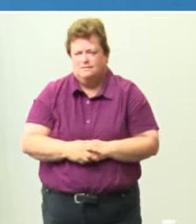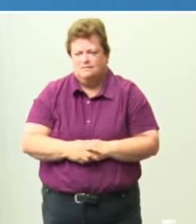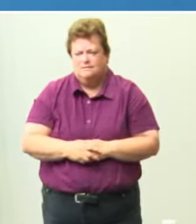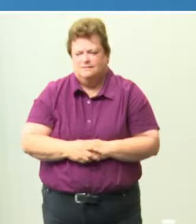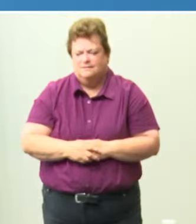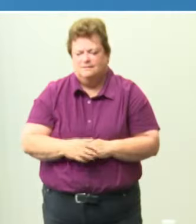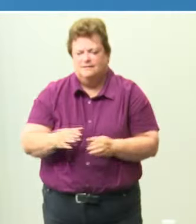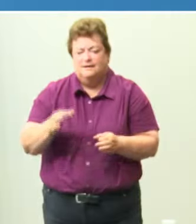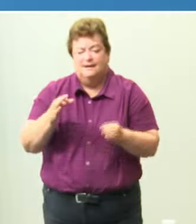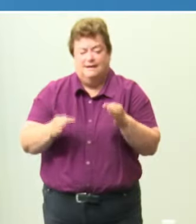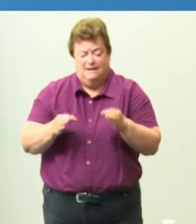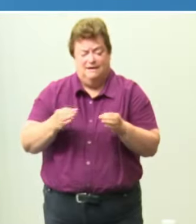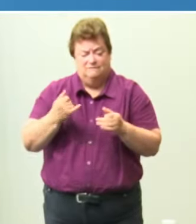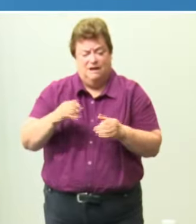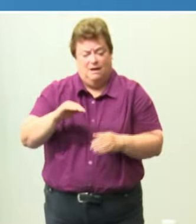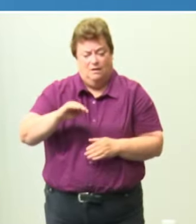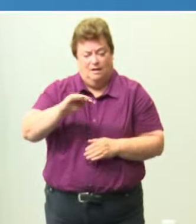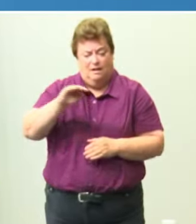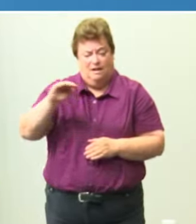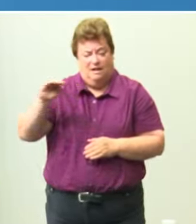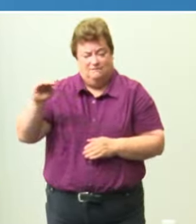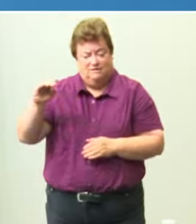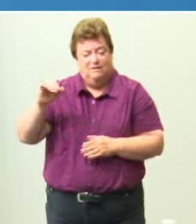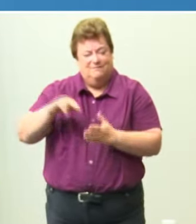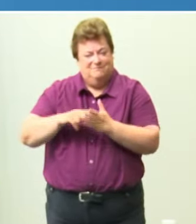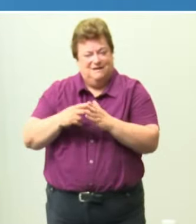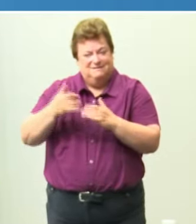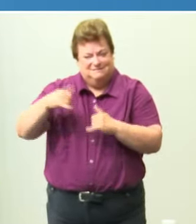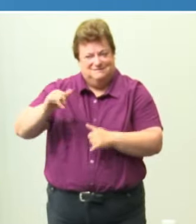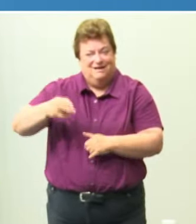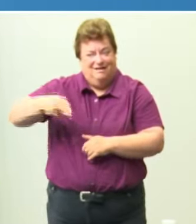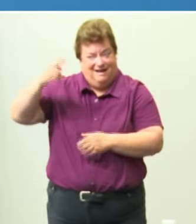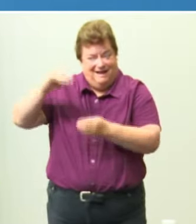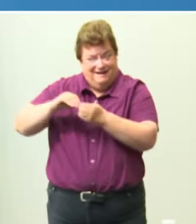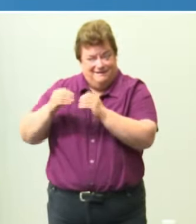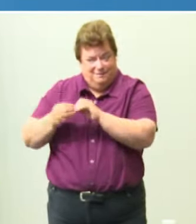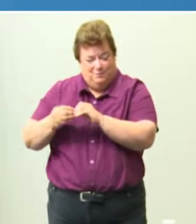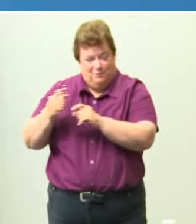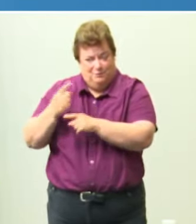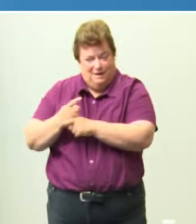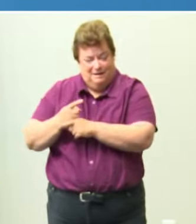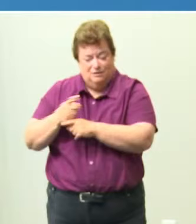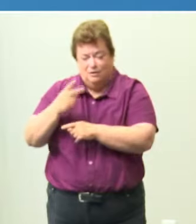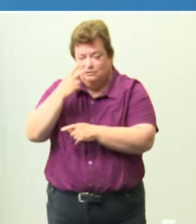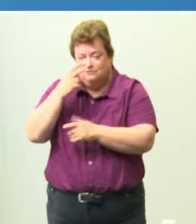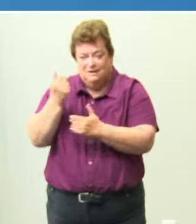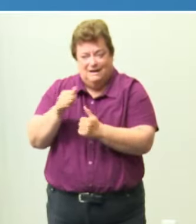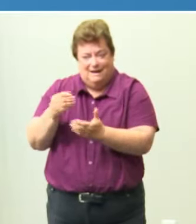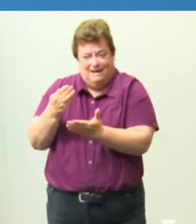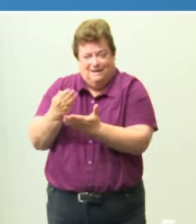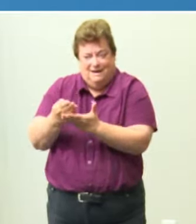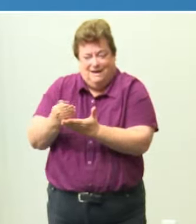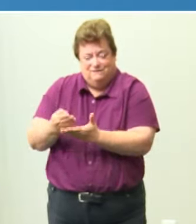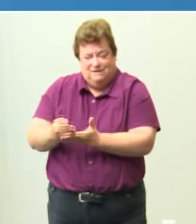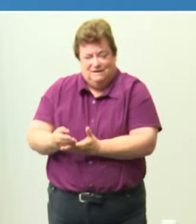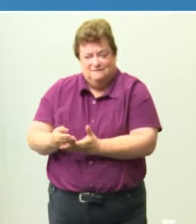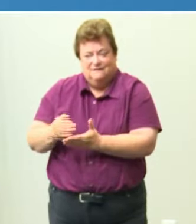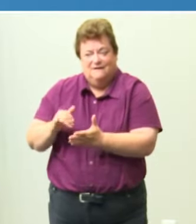If they've leveled off, they seem to have leveled off pretty high. So, I mean, do you see any evidence that cases are going